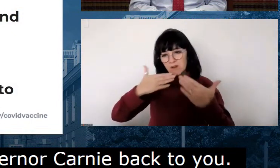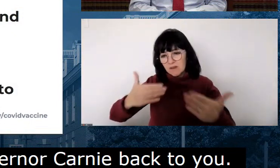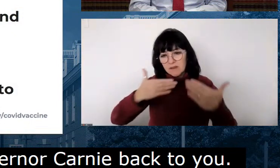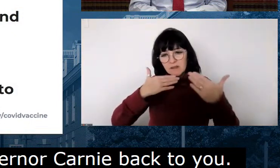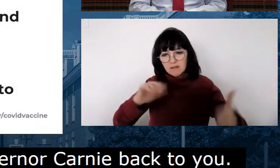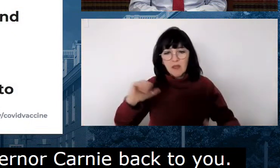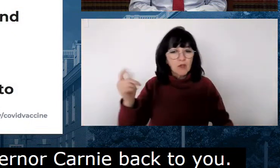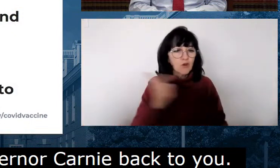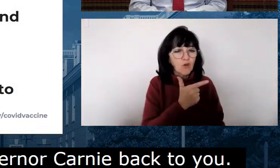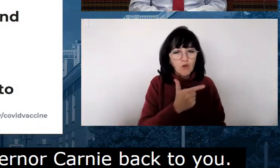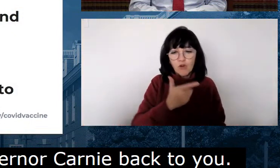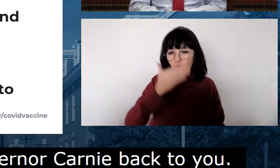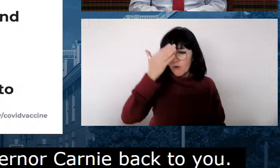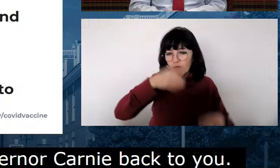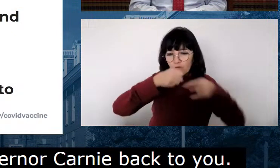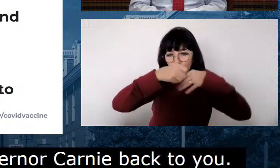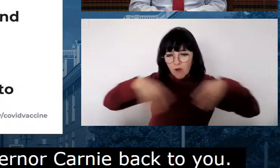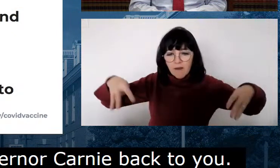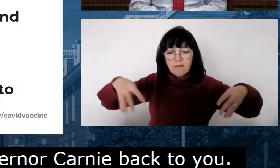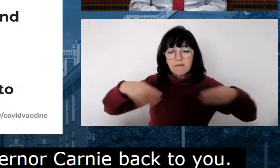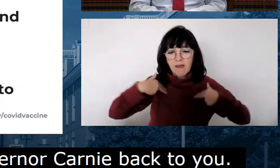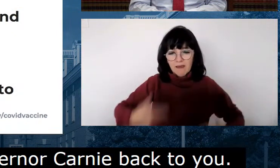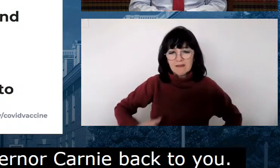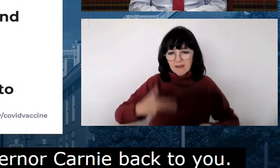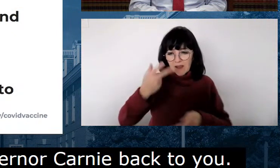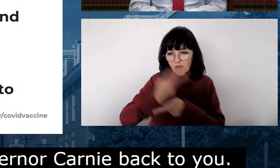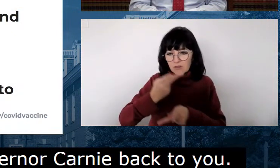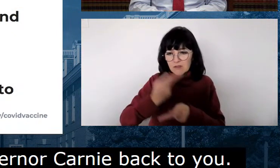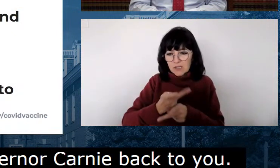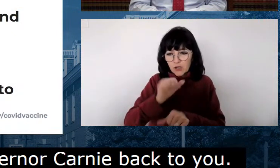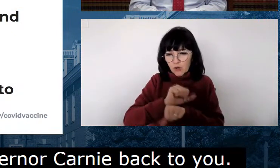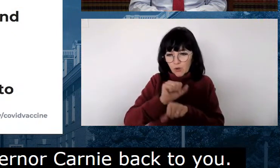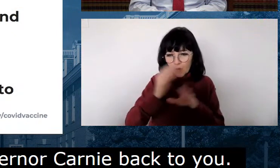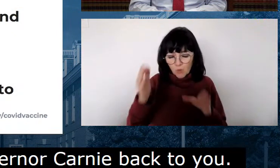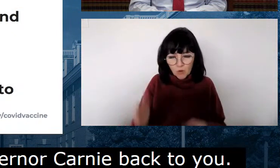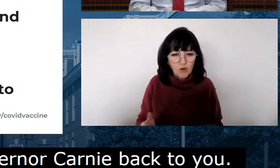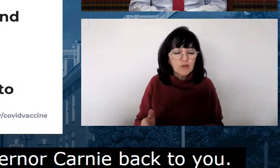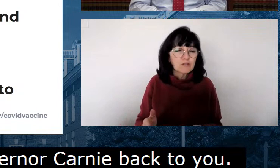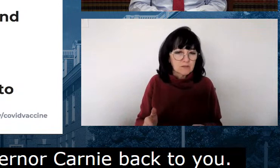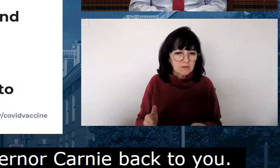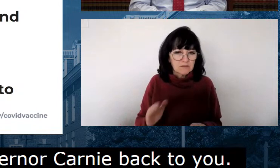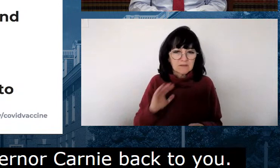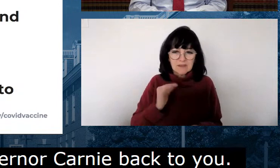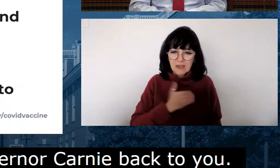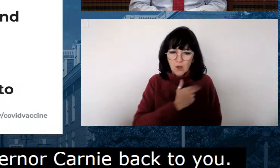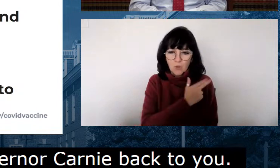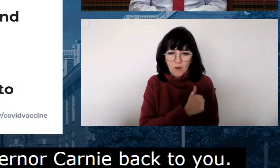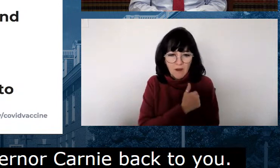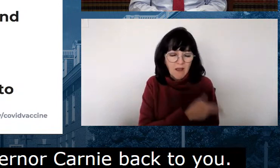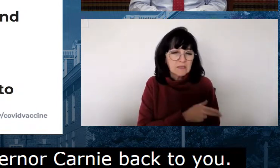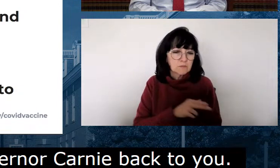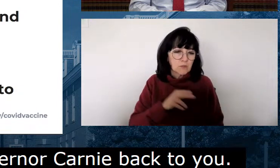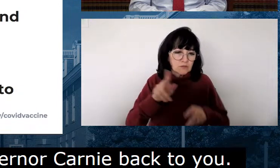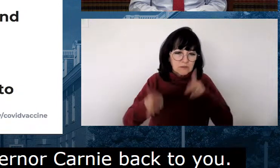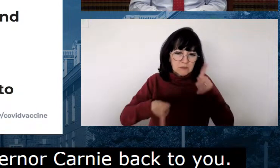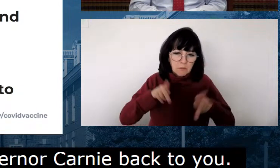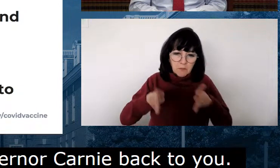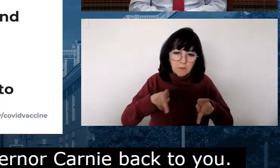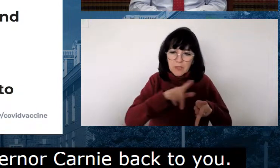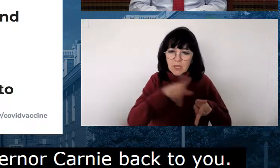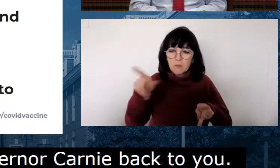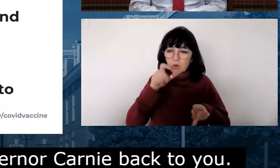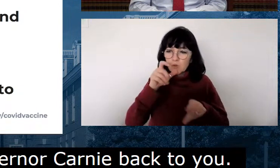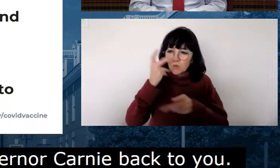healthcare workers, our nurses, our physicians, emergency care personnel, our hospitals, the people that work with